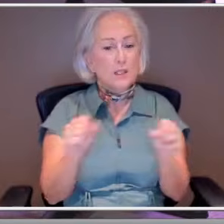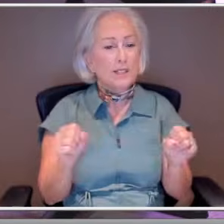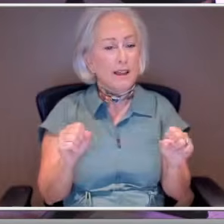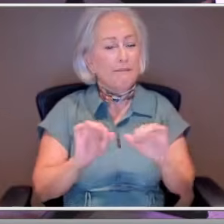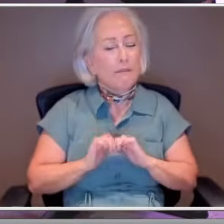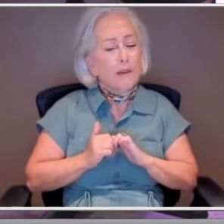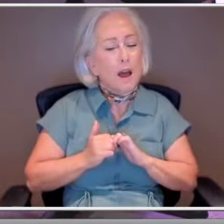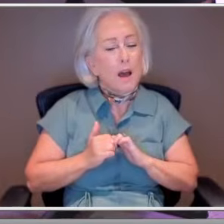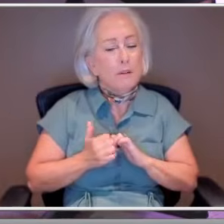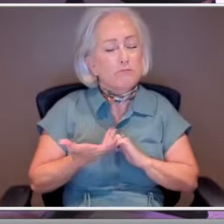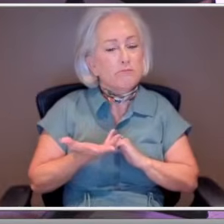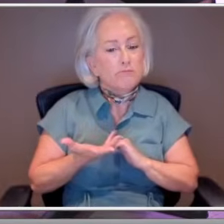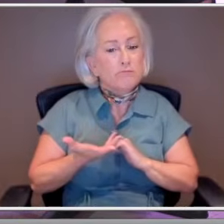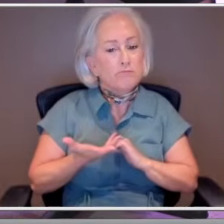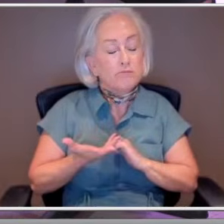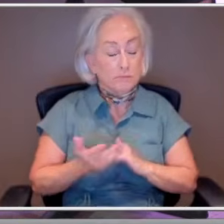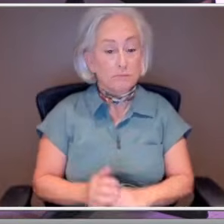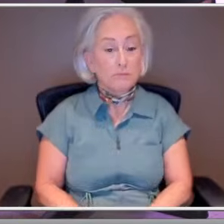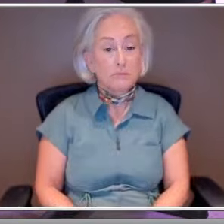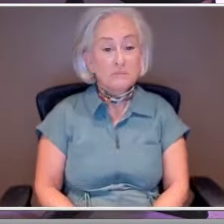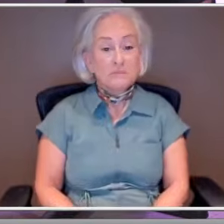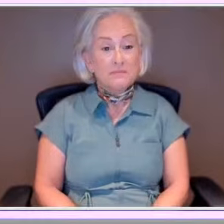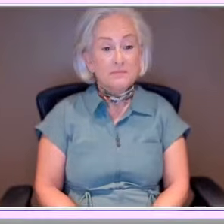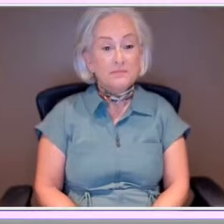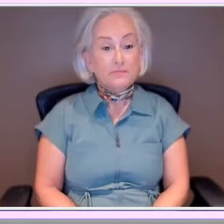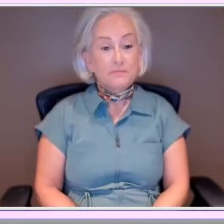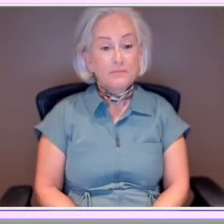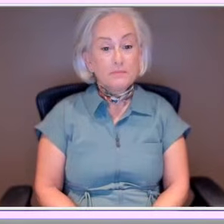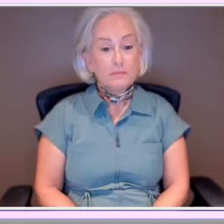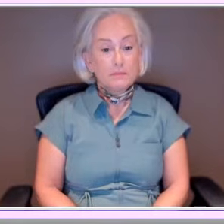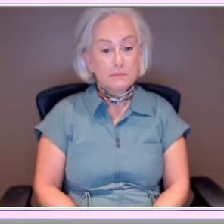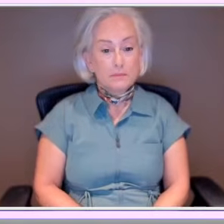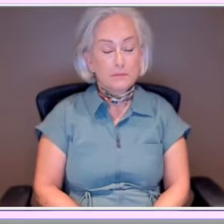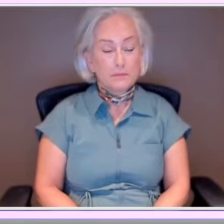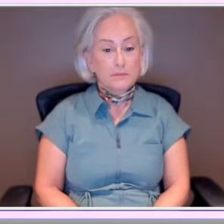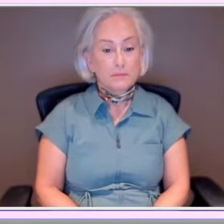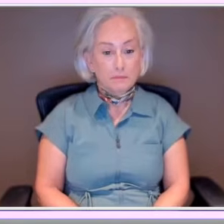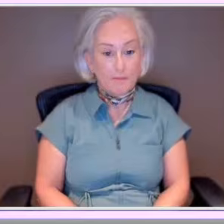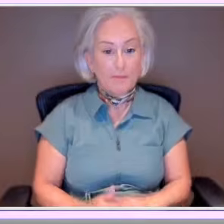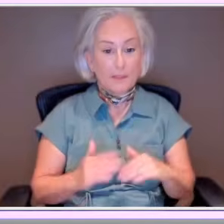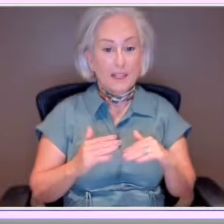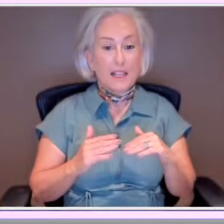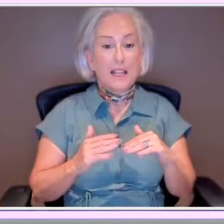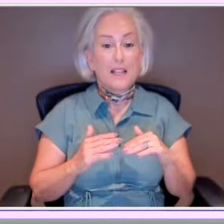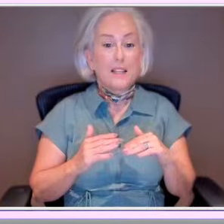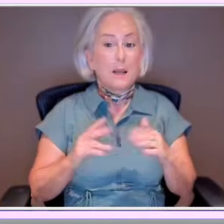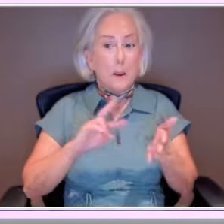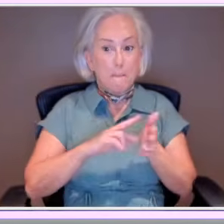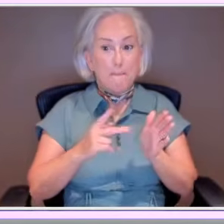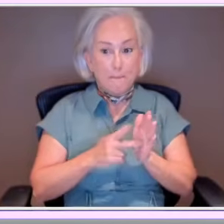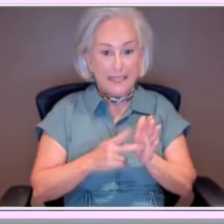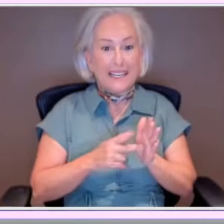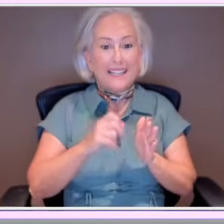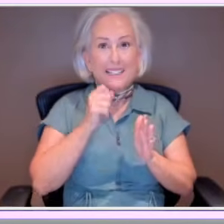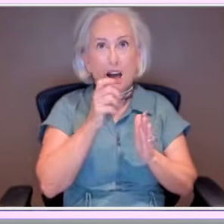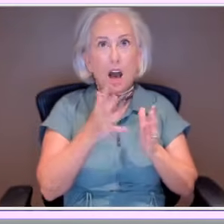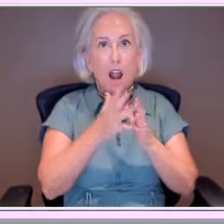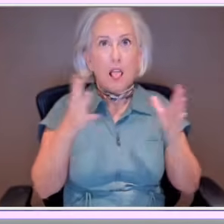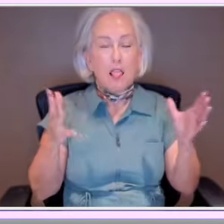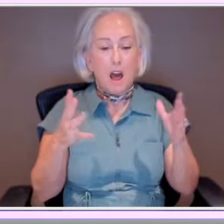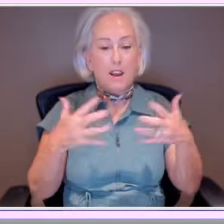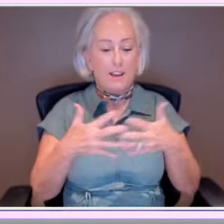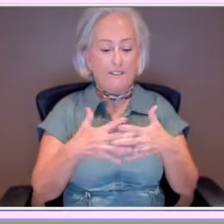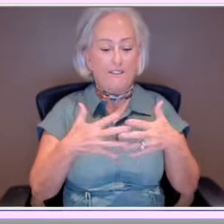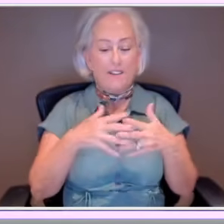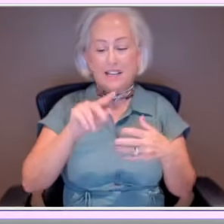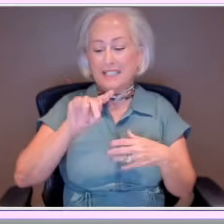take that one? Yeah, I'll go with that one. So it is less invasive in that we're not going through as much tissue, so there's less wound to heal,